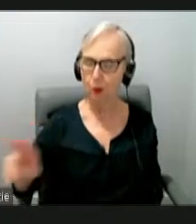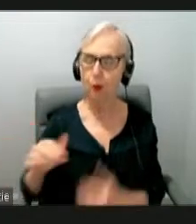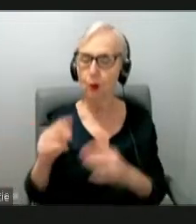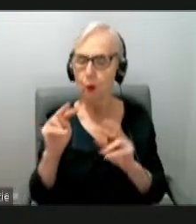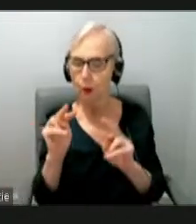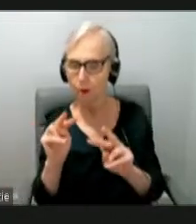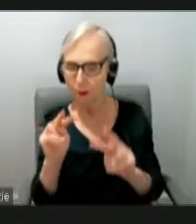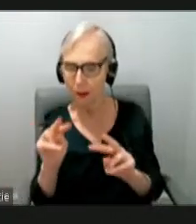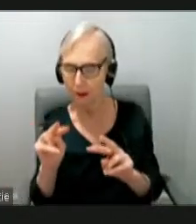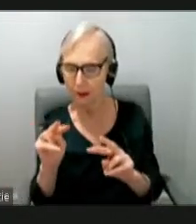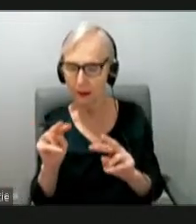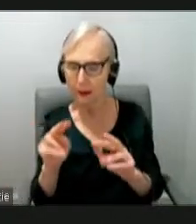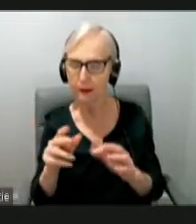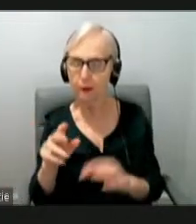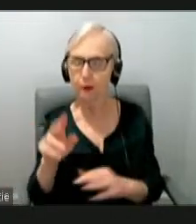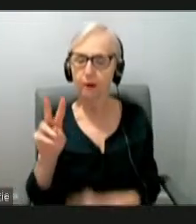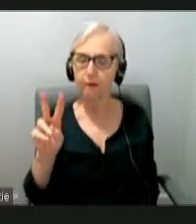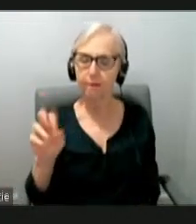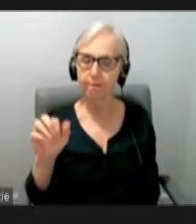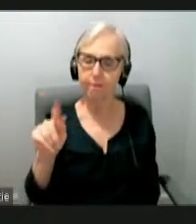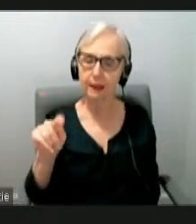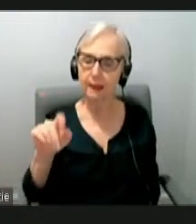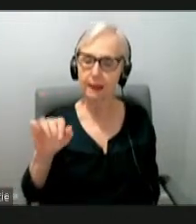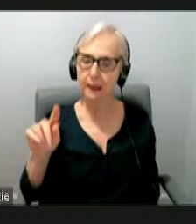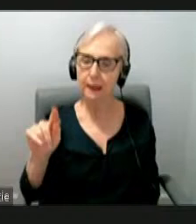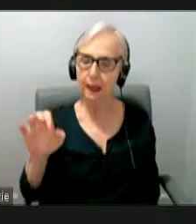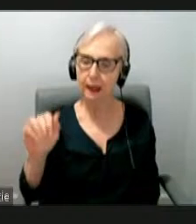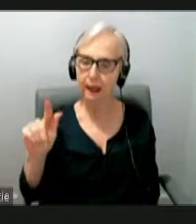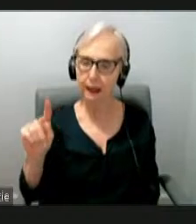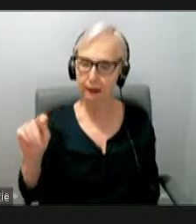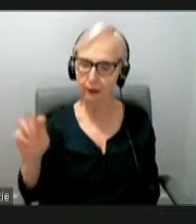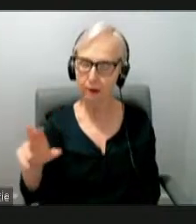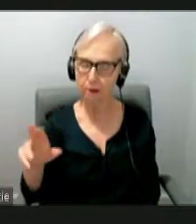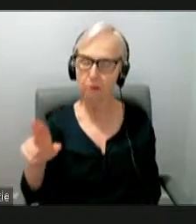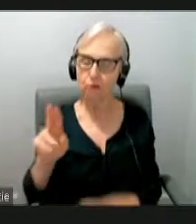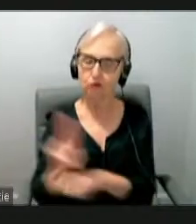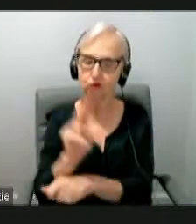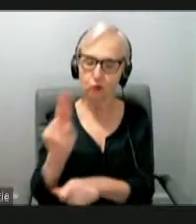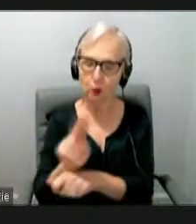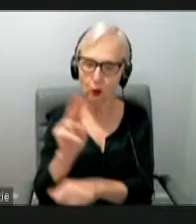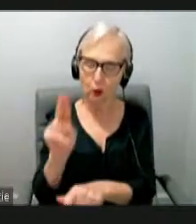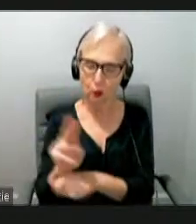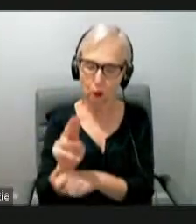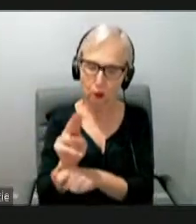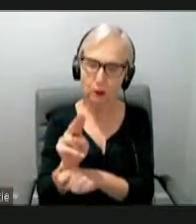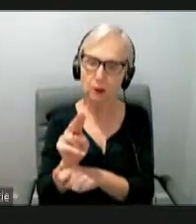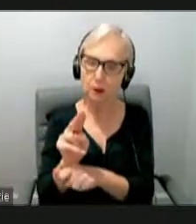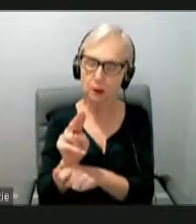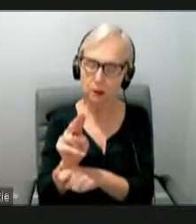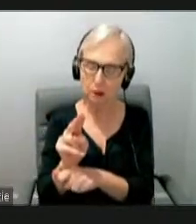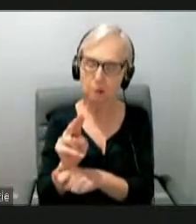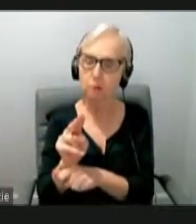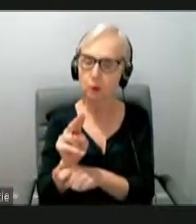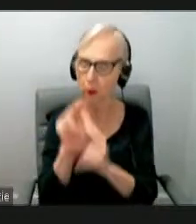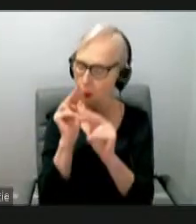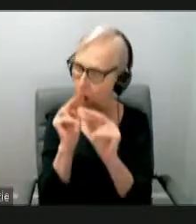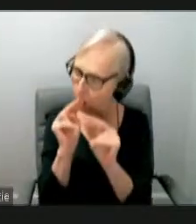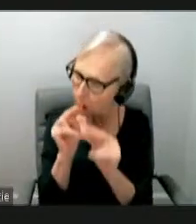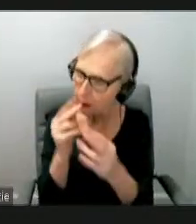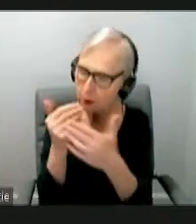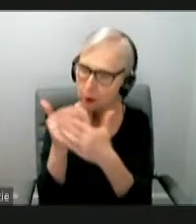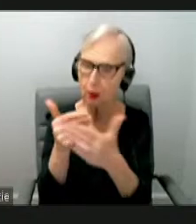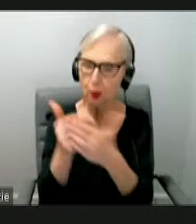status. Early on in the pandemic, ventilator utilization was a metric that we're watching